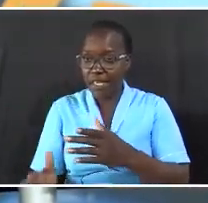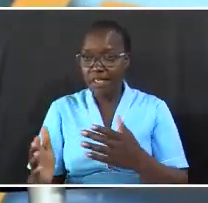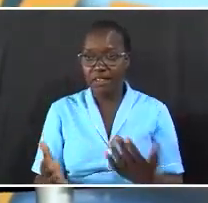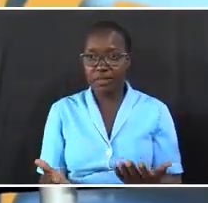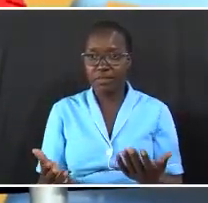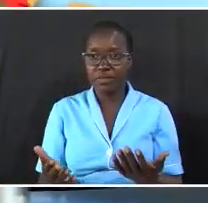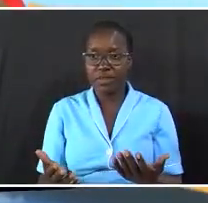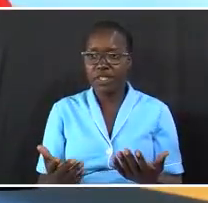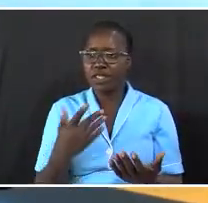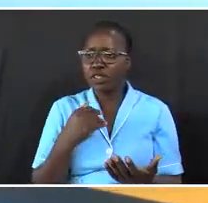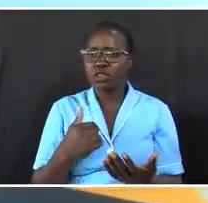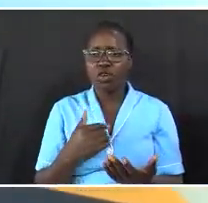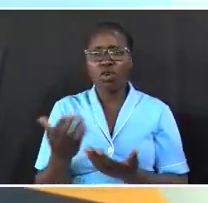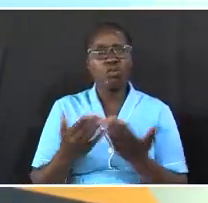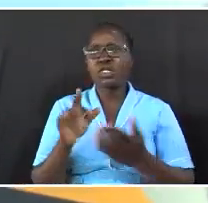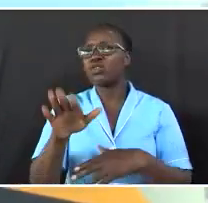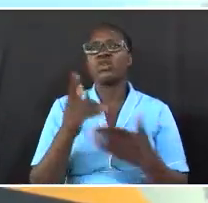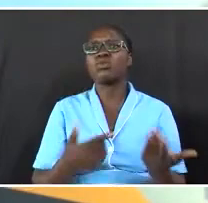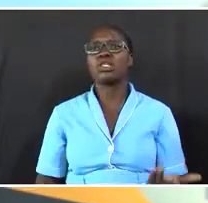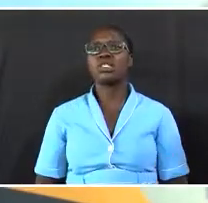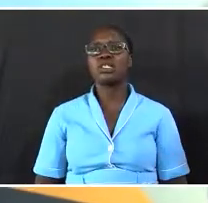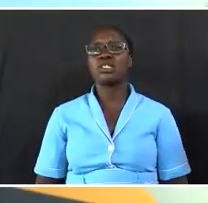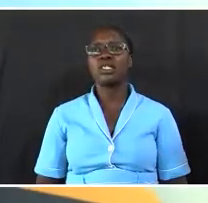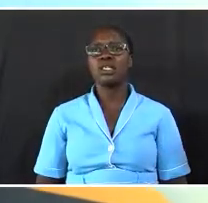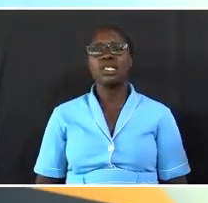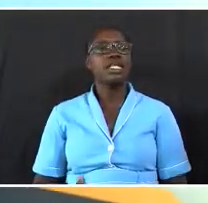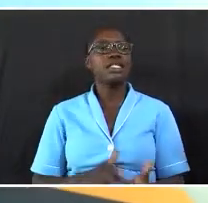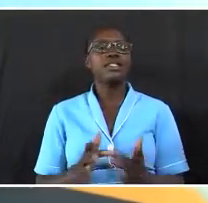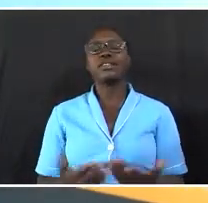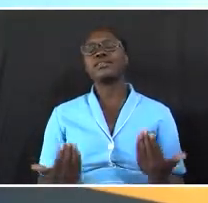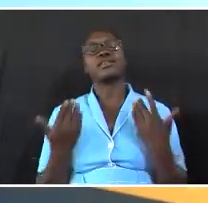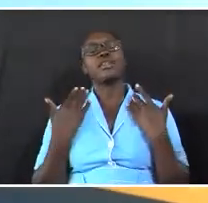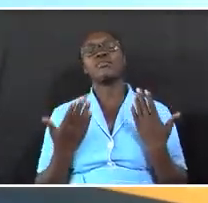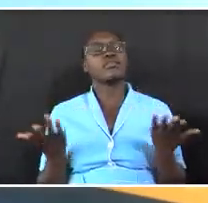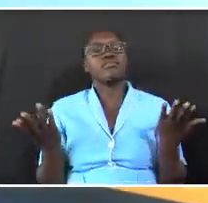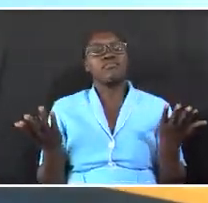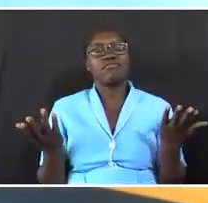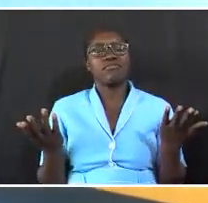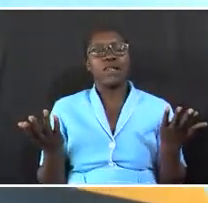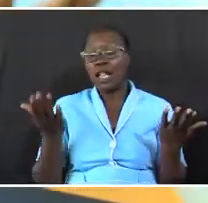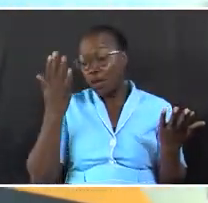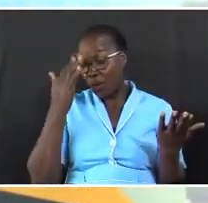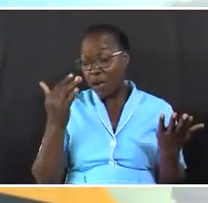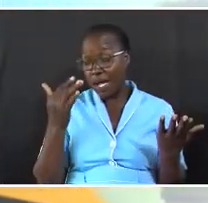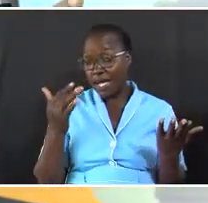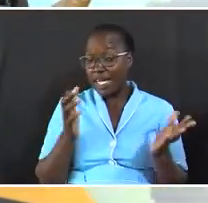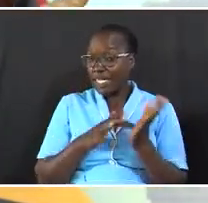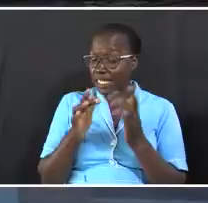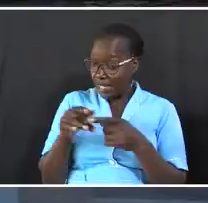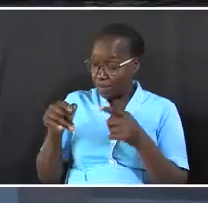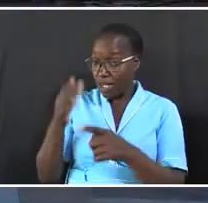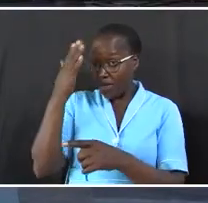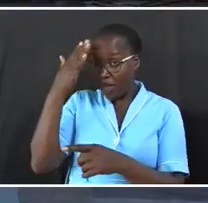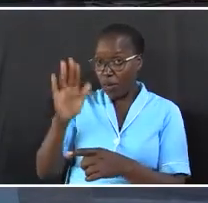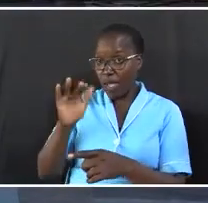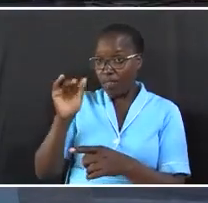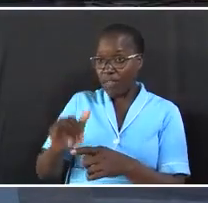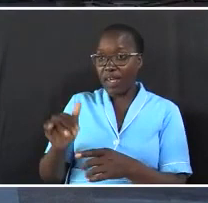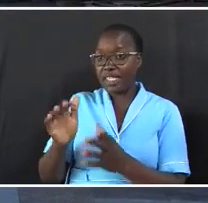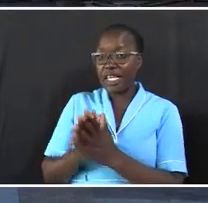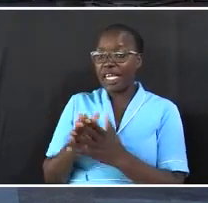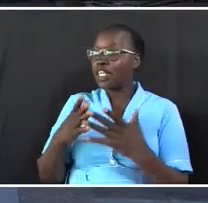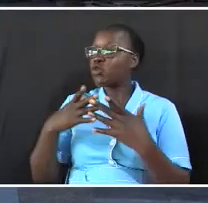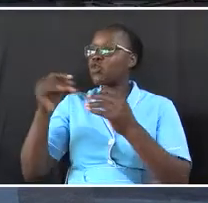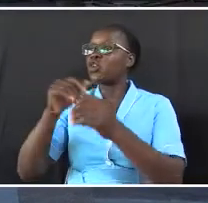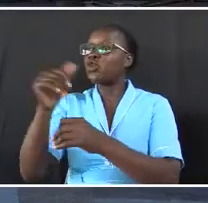side. So what is your business? So Jesus did what? He slept. Because as far as he is concerned, he was headed to the